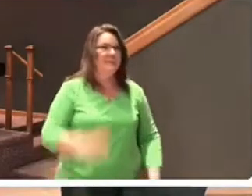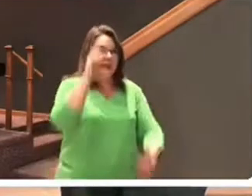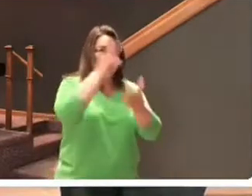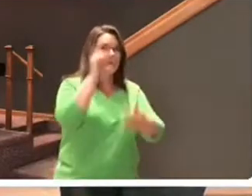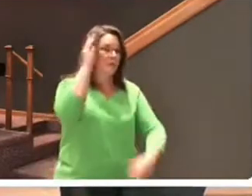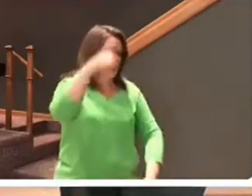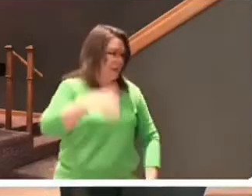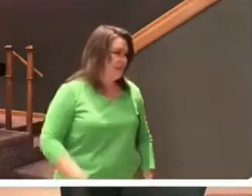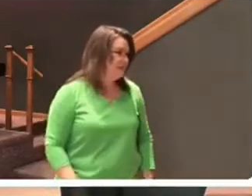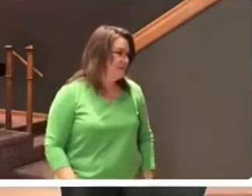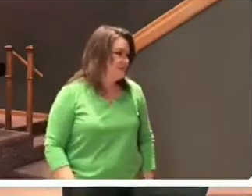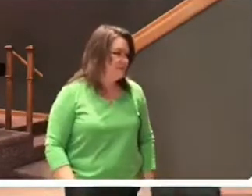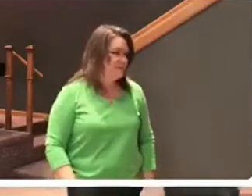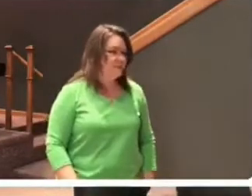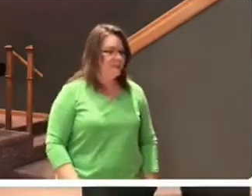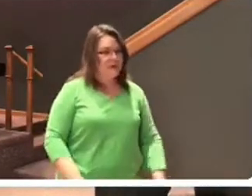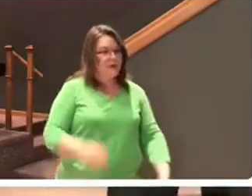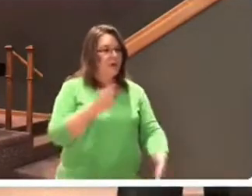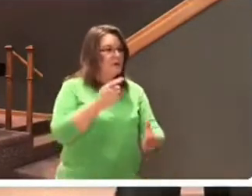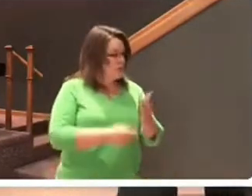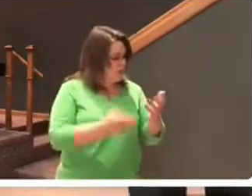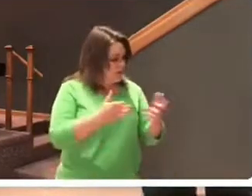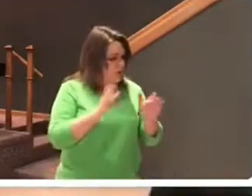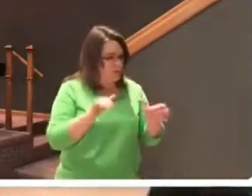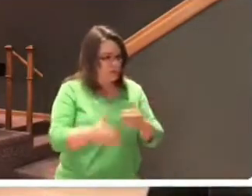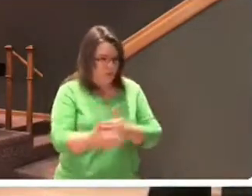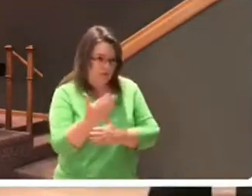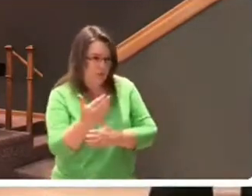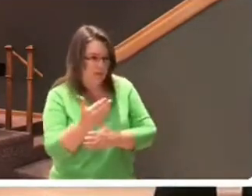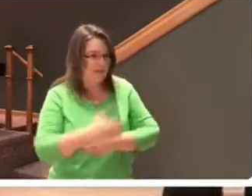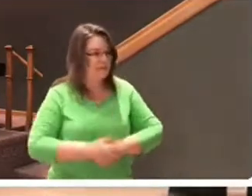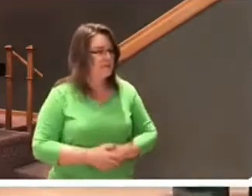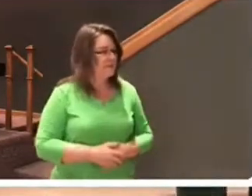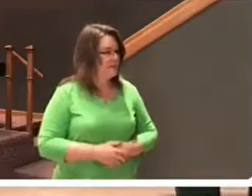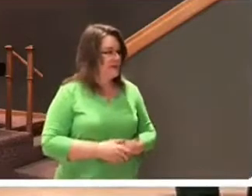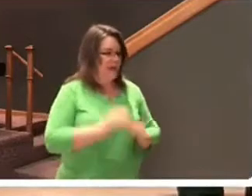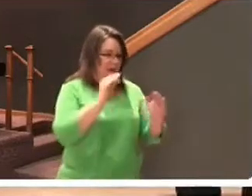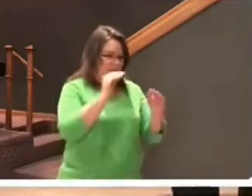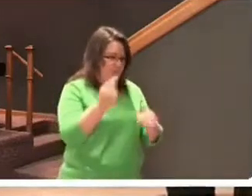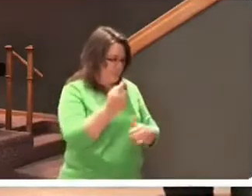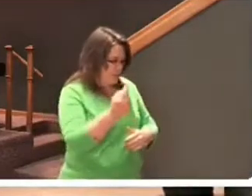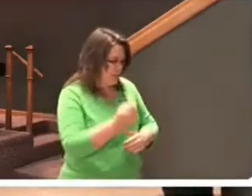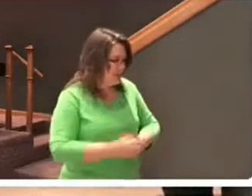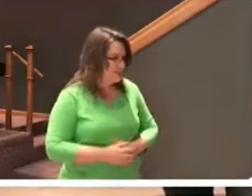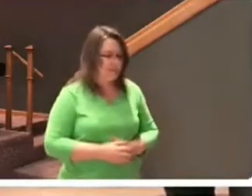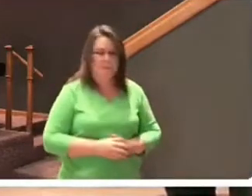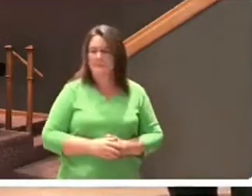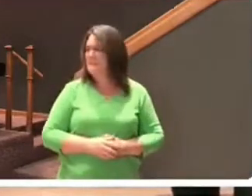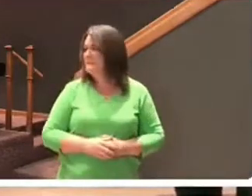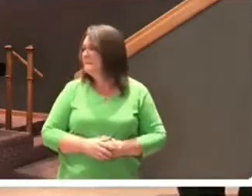will. So this is what I want to do this morning. I want to teach you something.